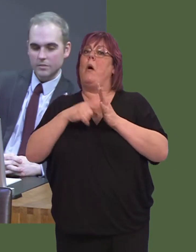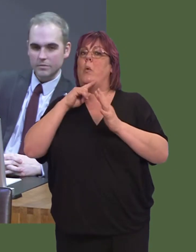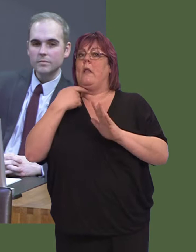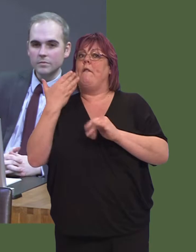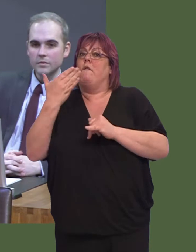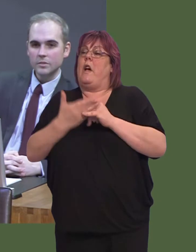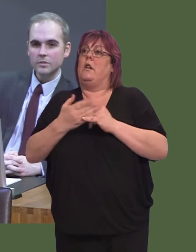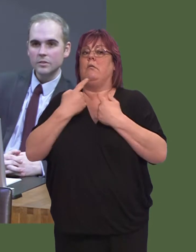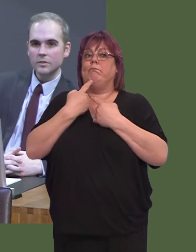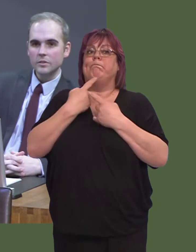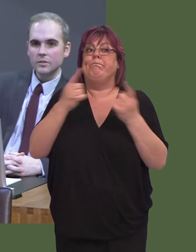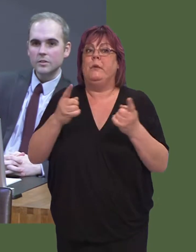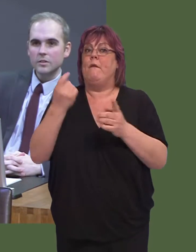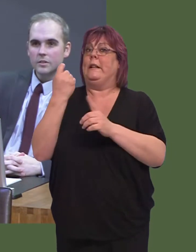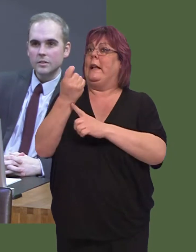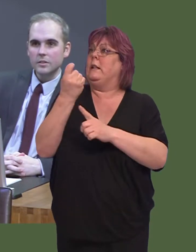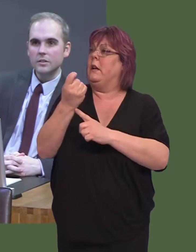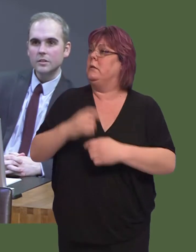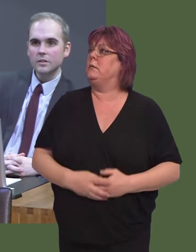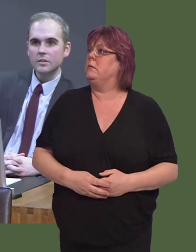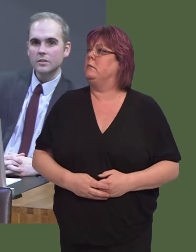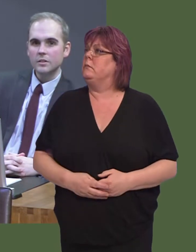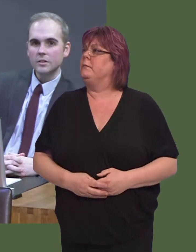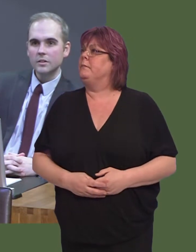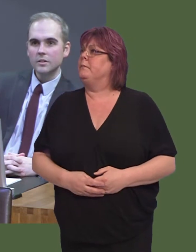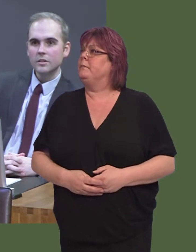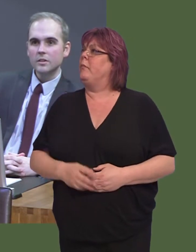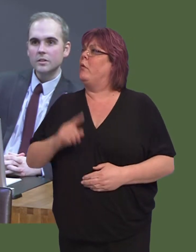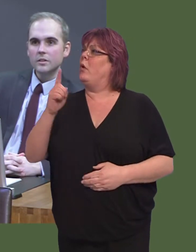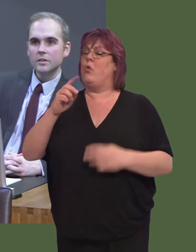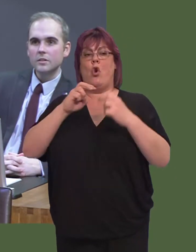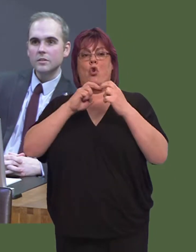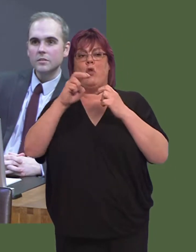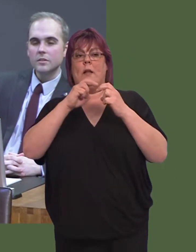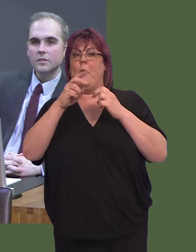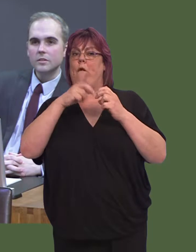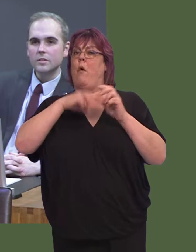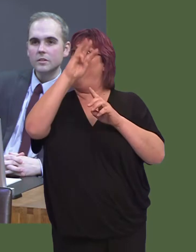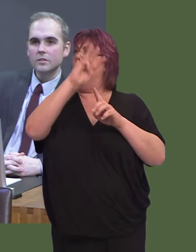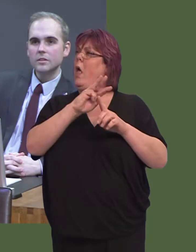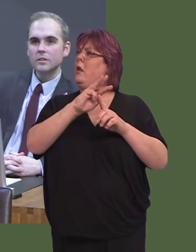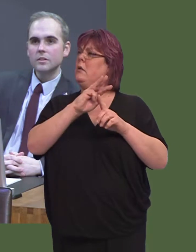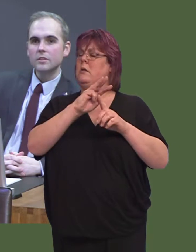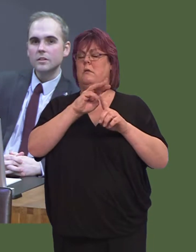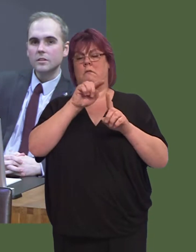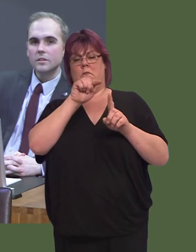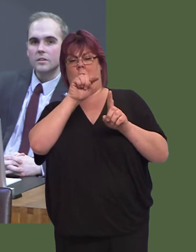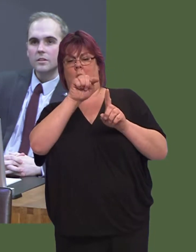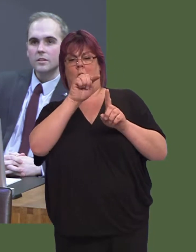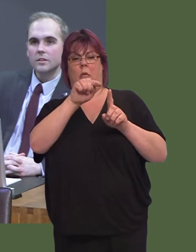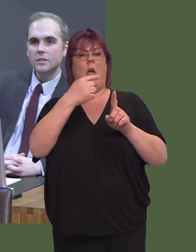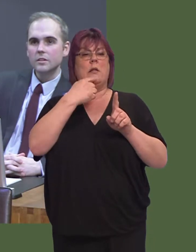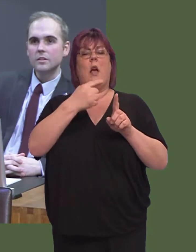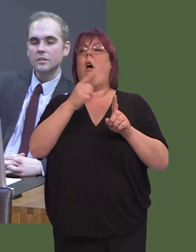to tender. So I ask you, First Minister, what information did Transport for Wales receive which led to